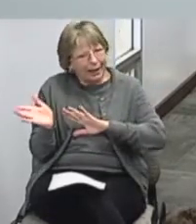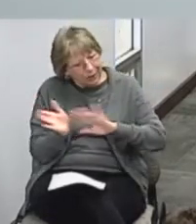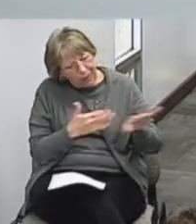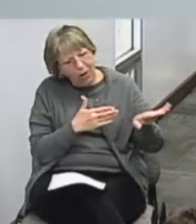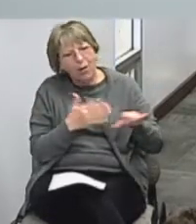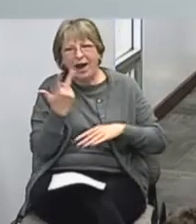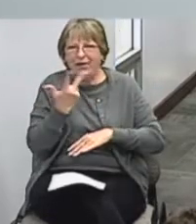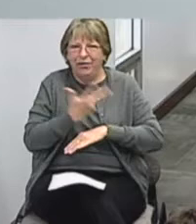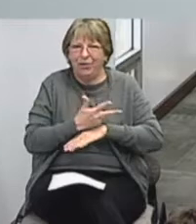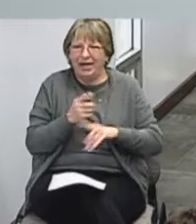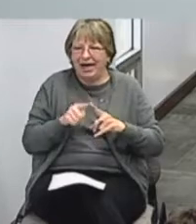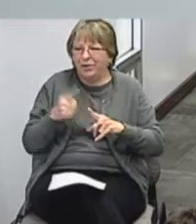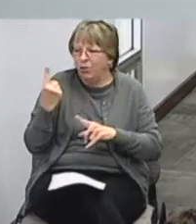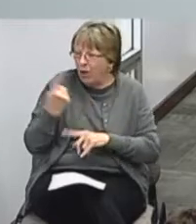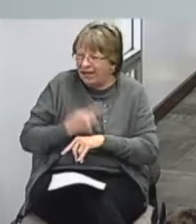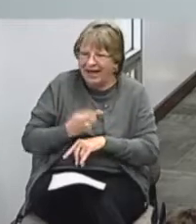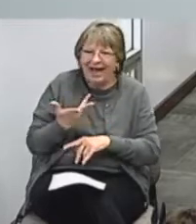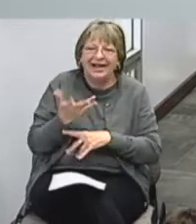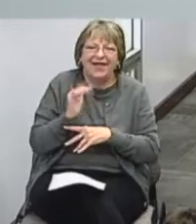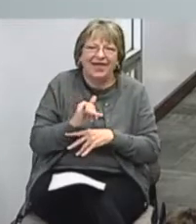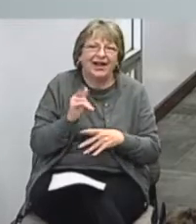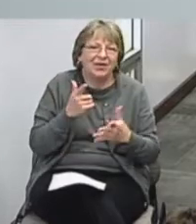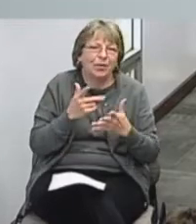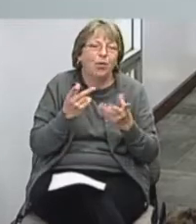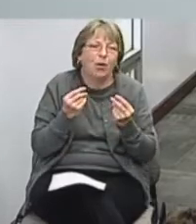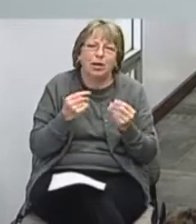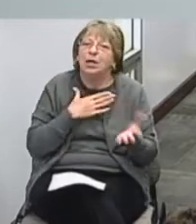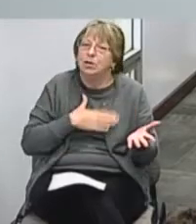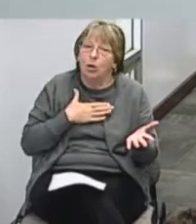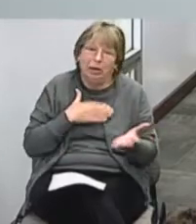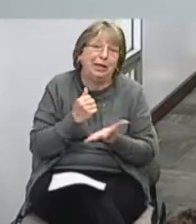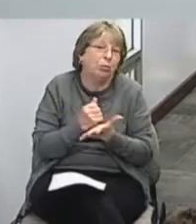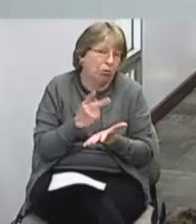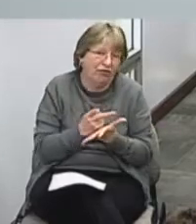is really what we're doing anyhow. So please approve this resolution.